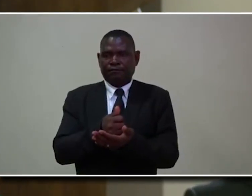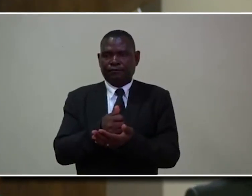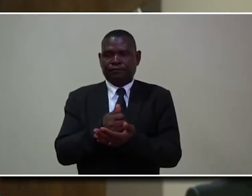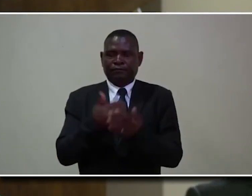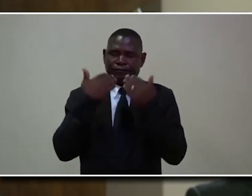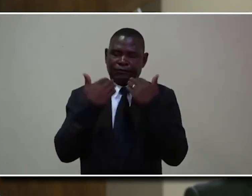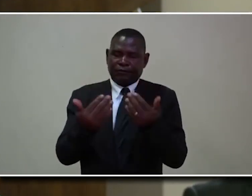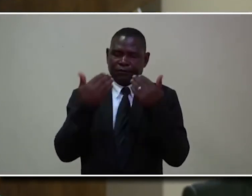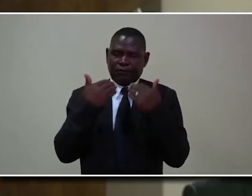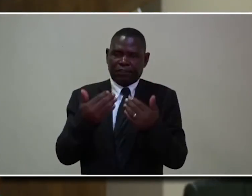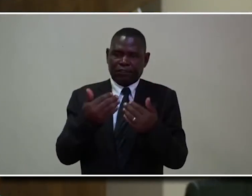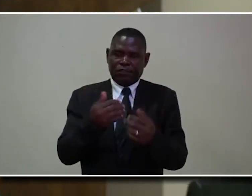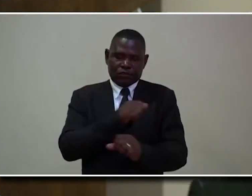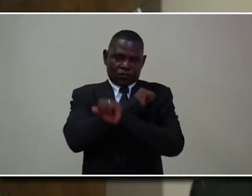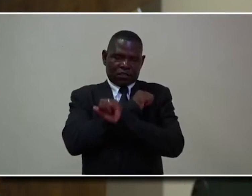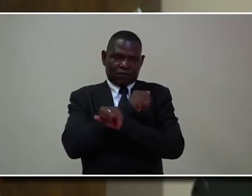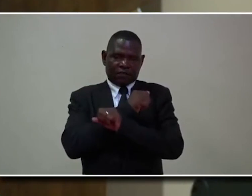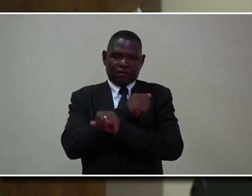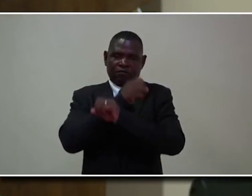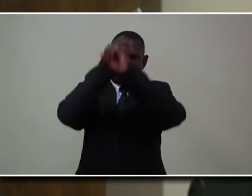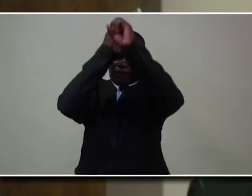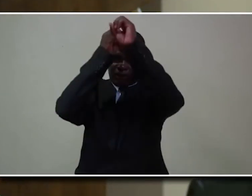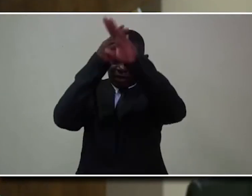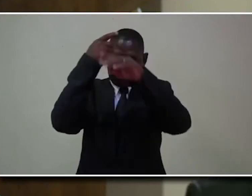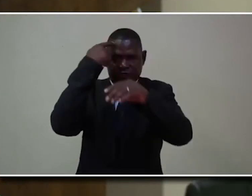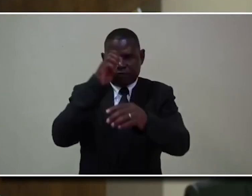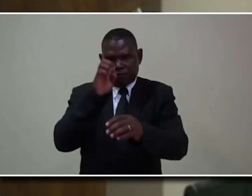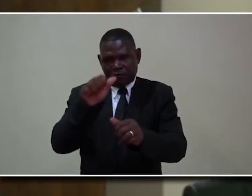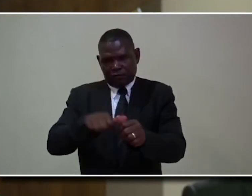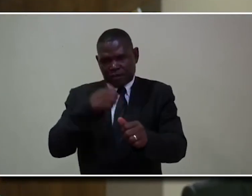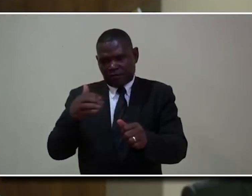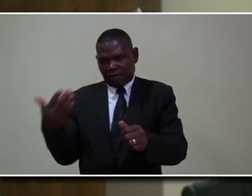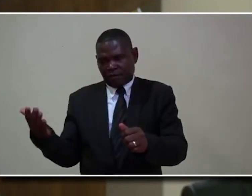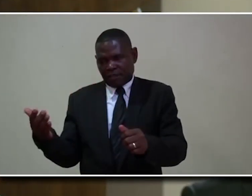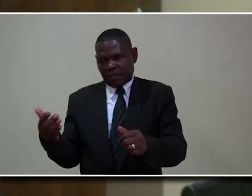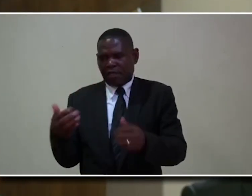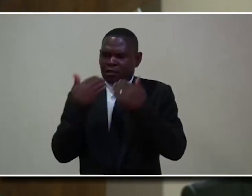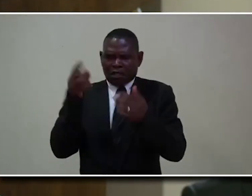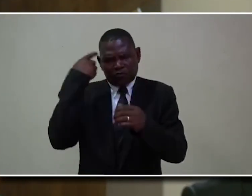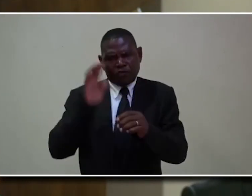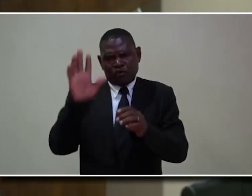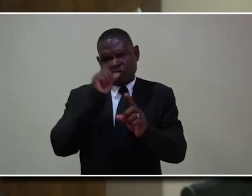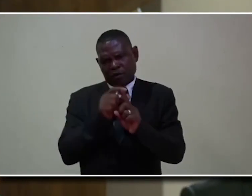Thank you, loving Father, for everything. Thank you for the word.